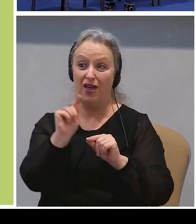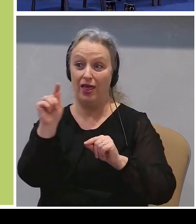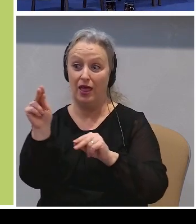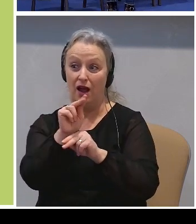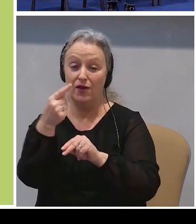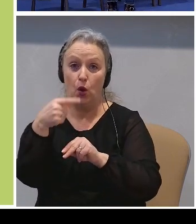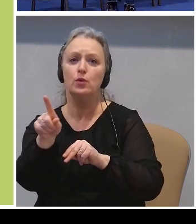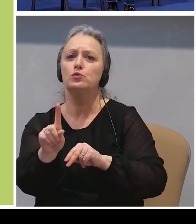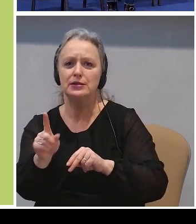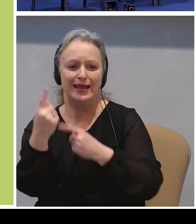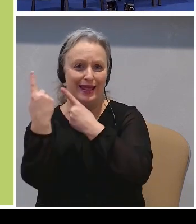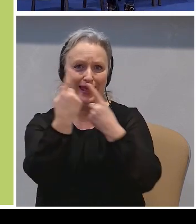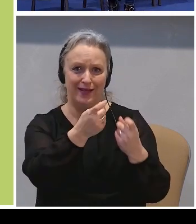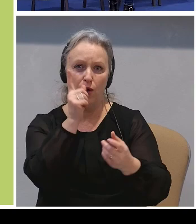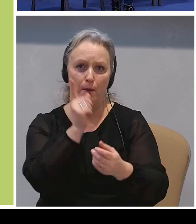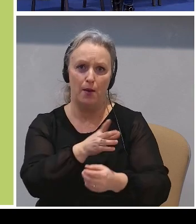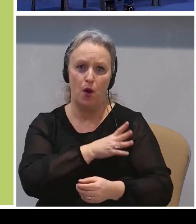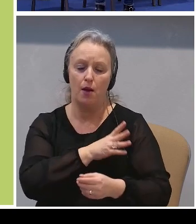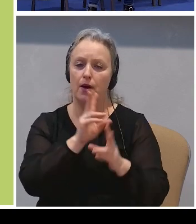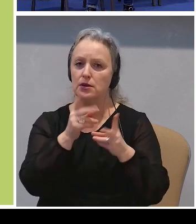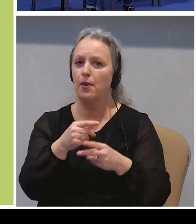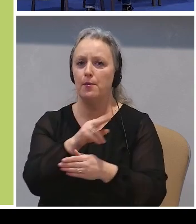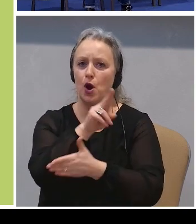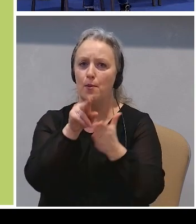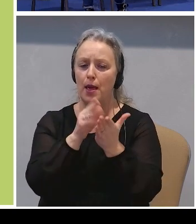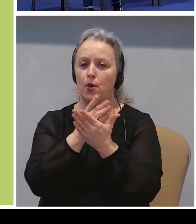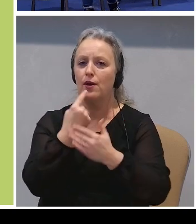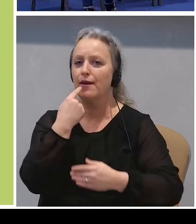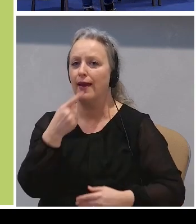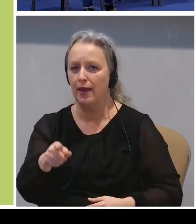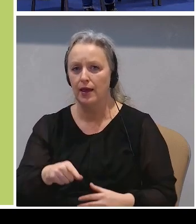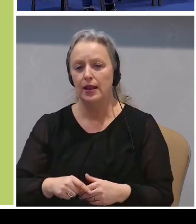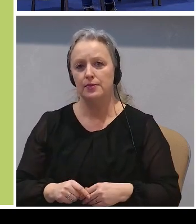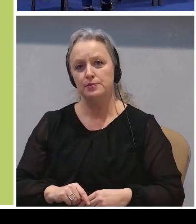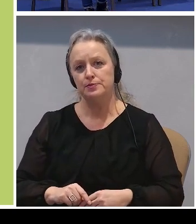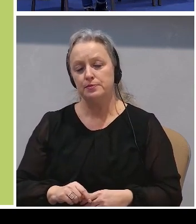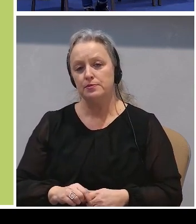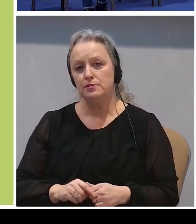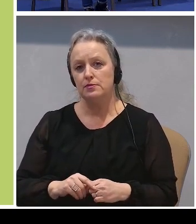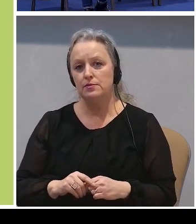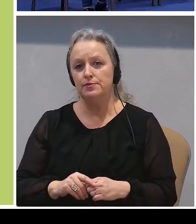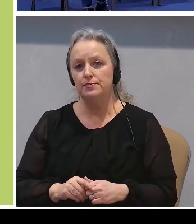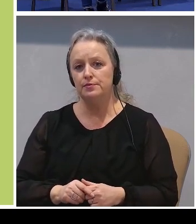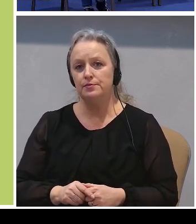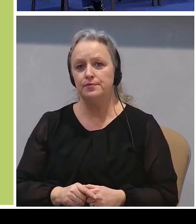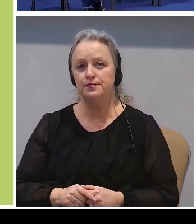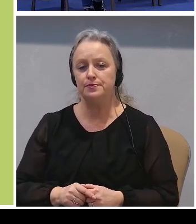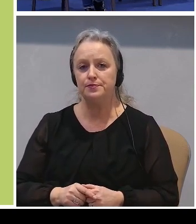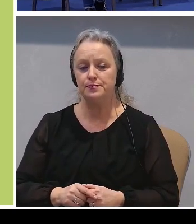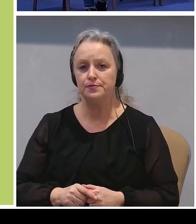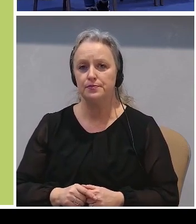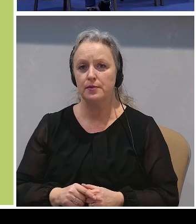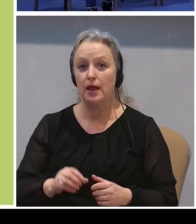Here, it's more or less related with what I said before, but this is also a gap analysis that they made within the same project, and they